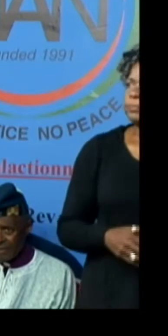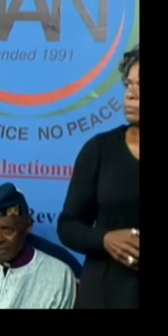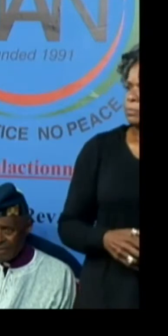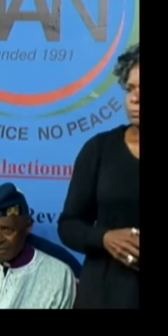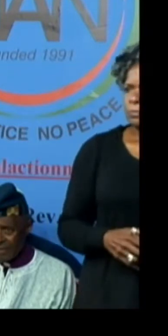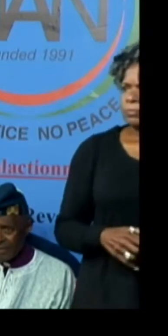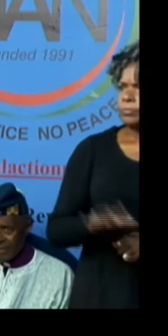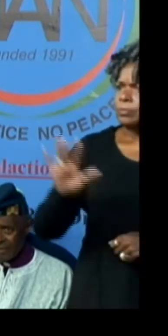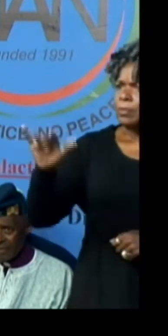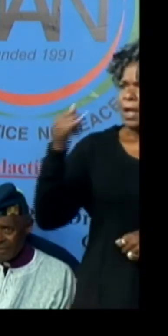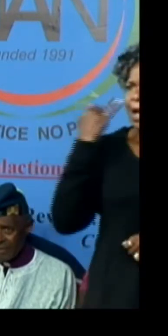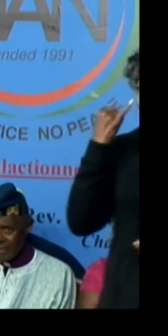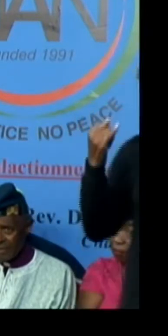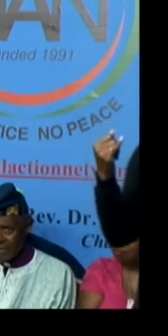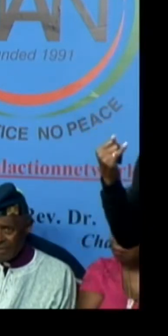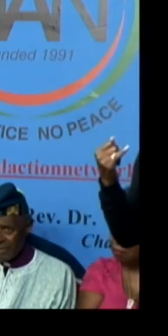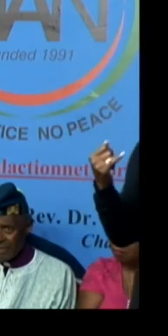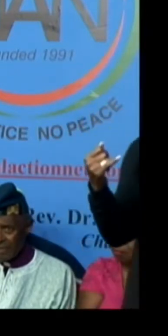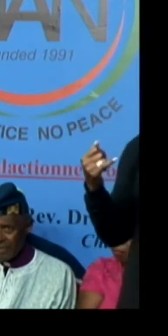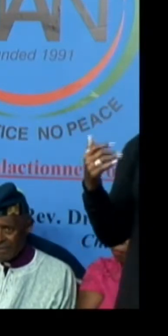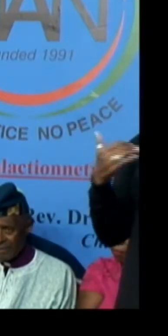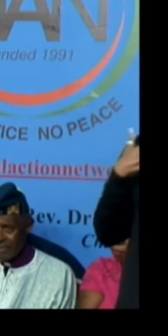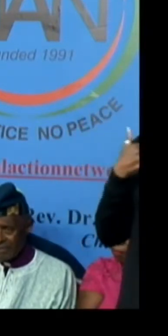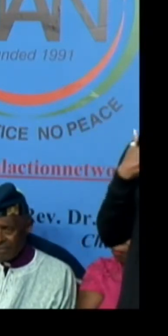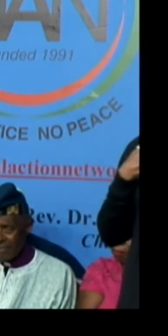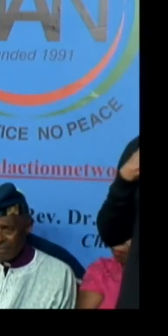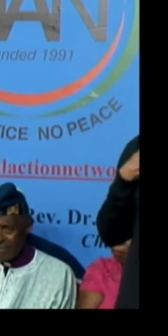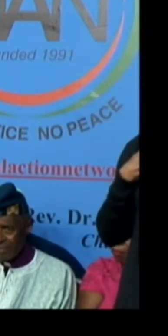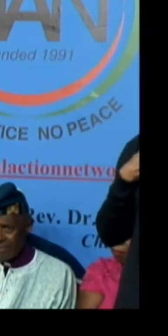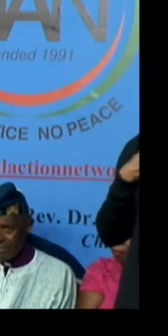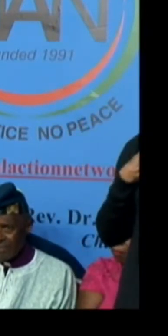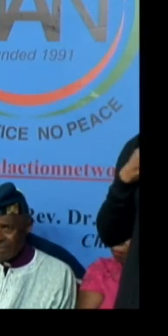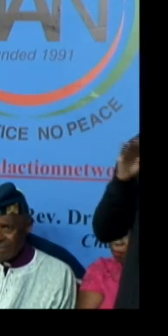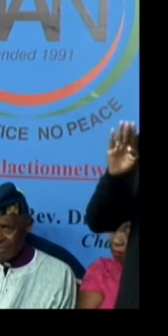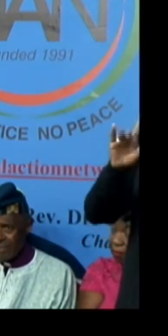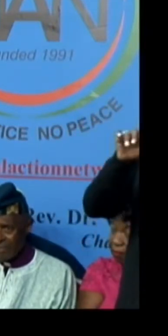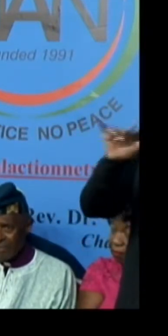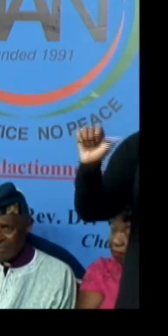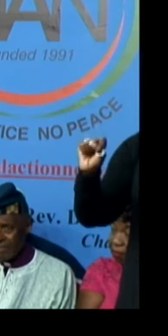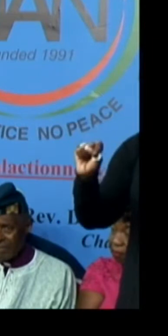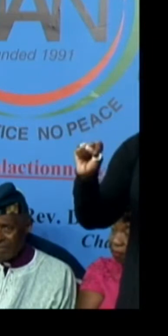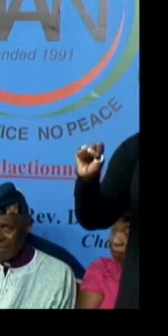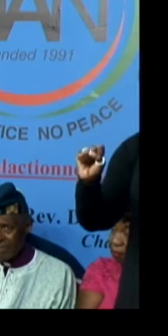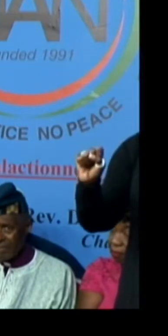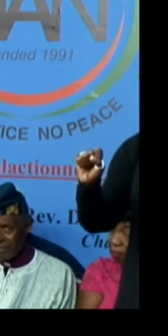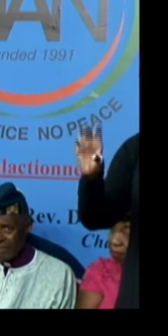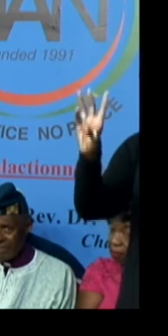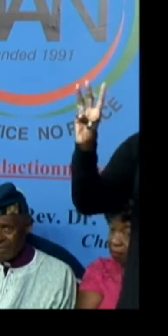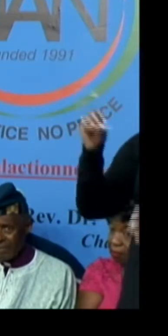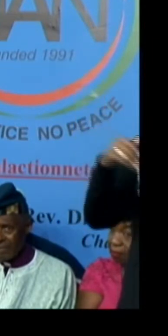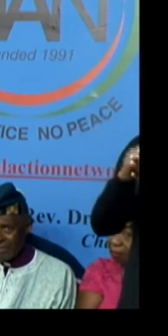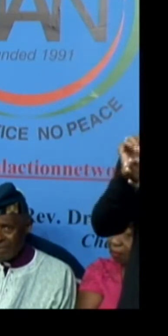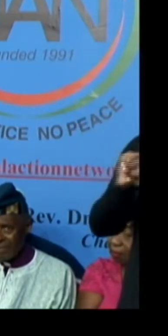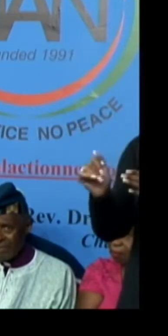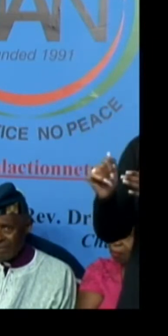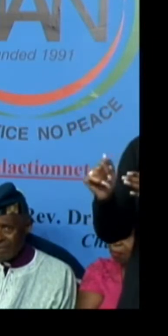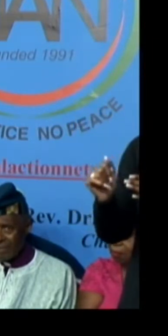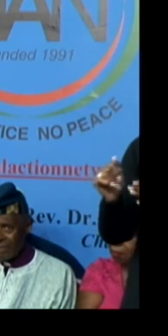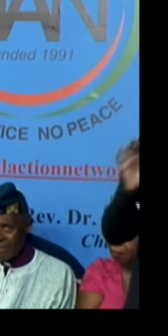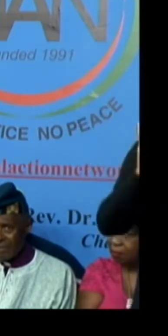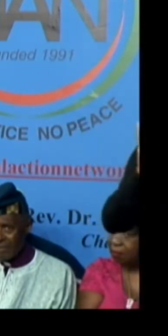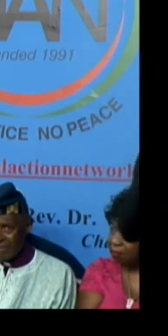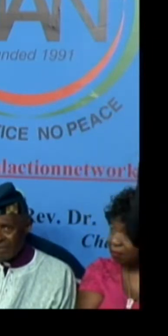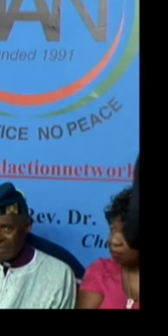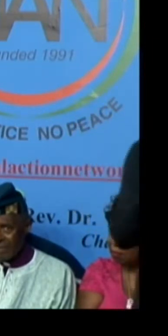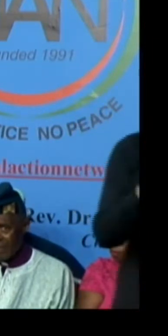had a $6,000 a month need and a $3,000 a month income, that ain't